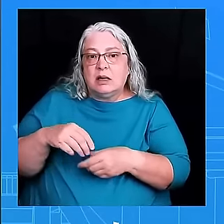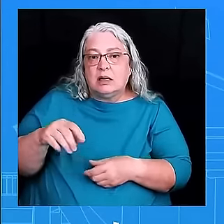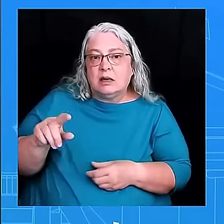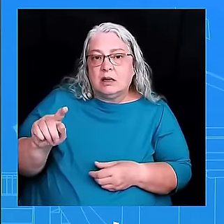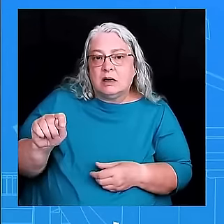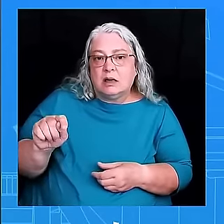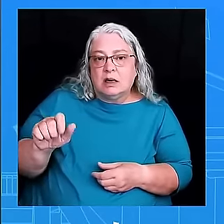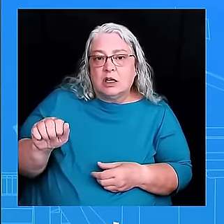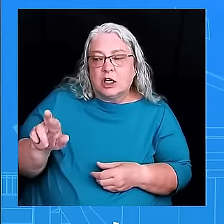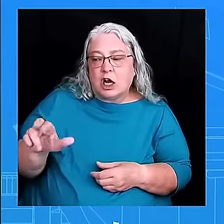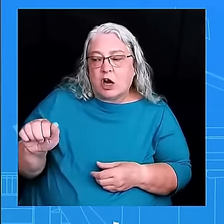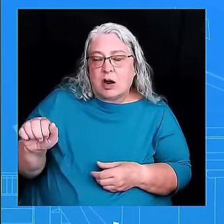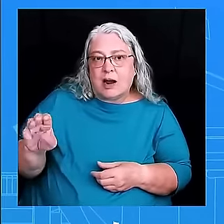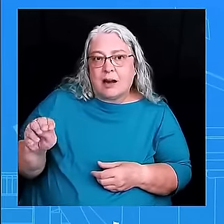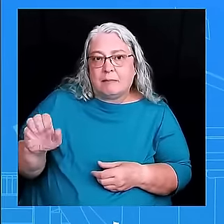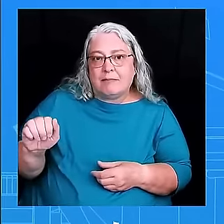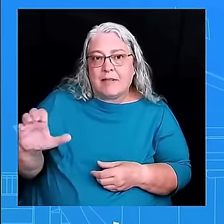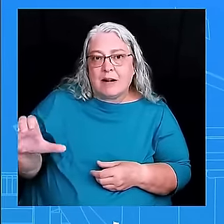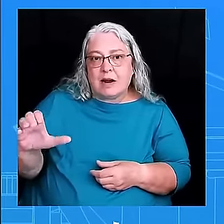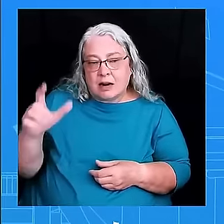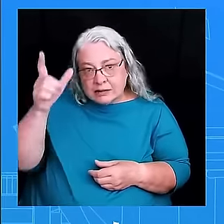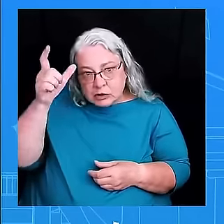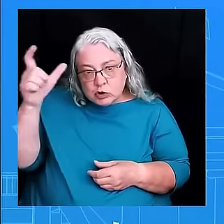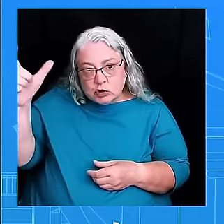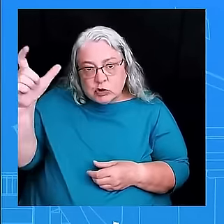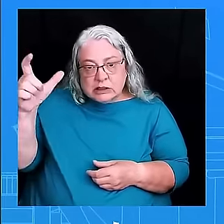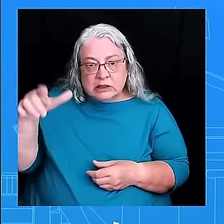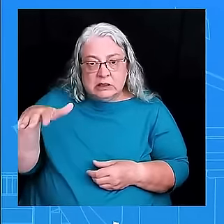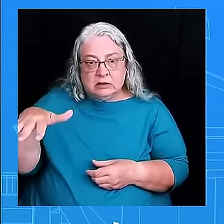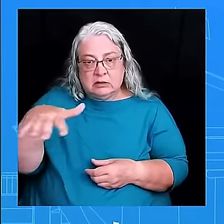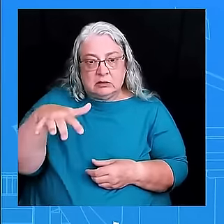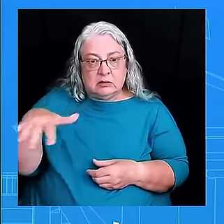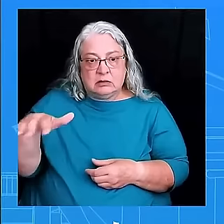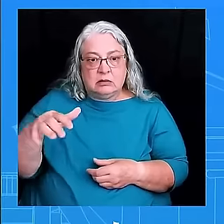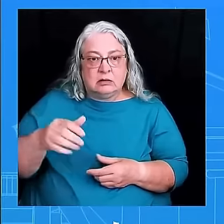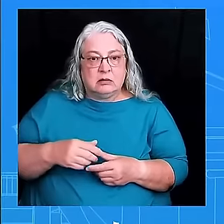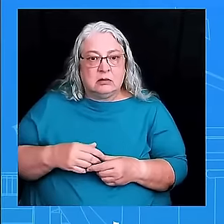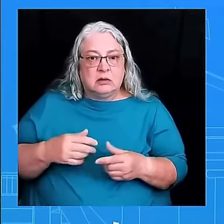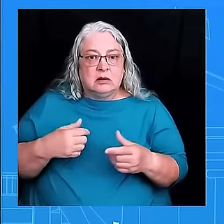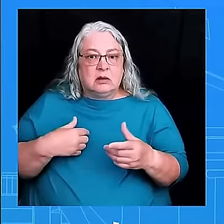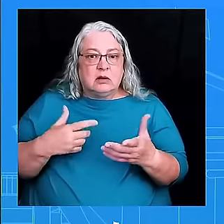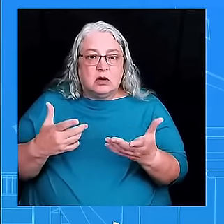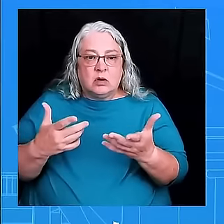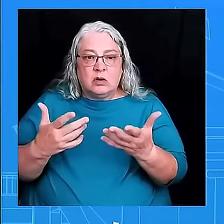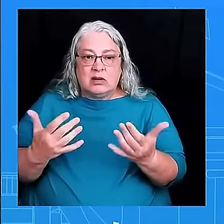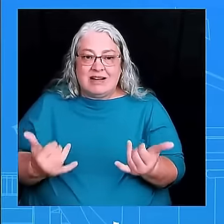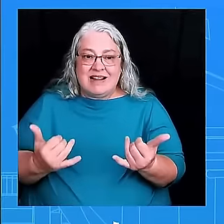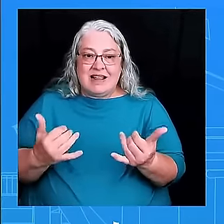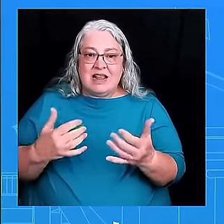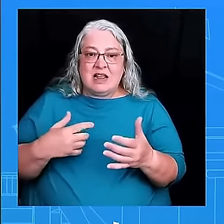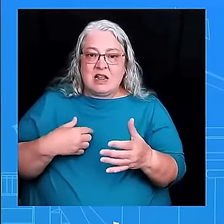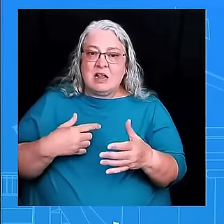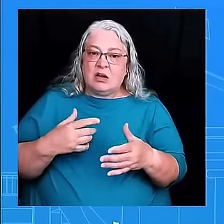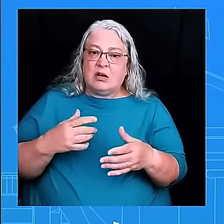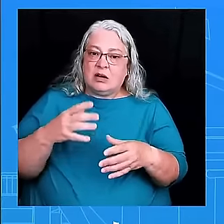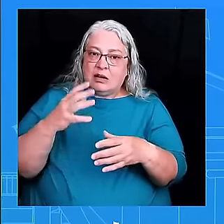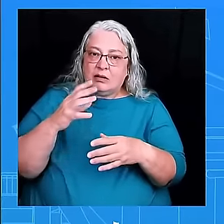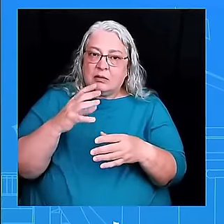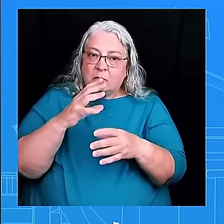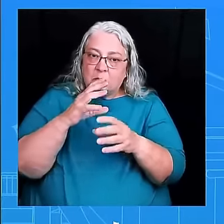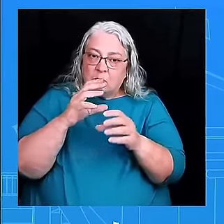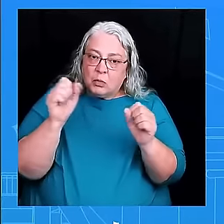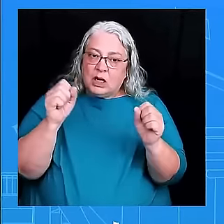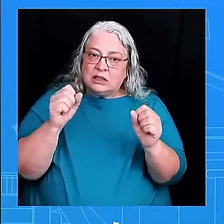confidence following the president's call on the 21st of July. but that confidence was always tempered